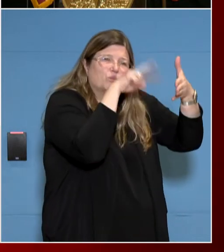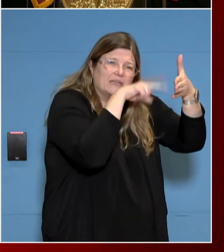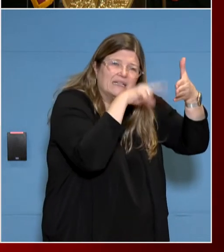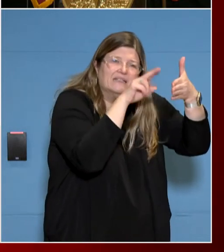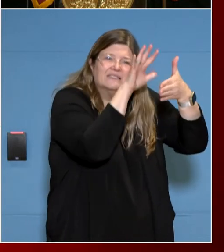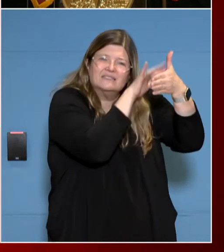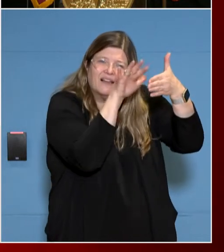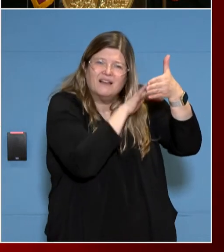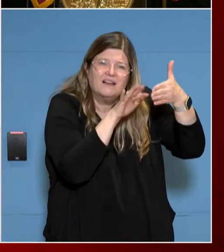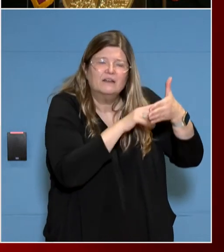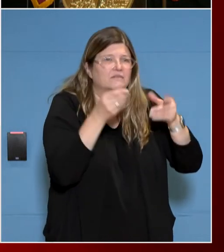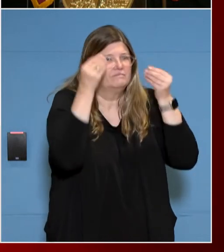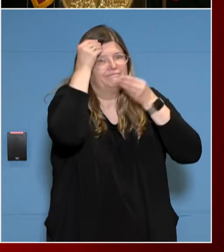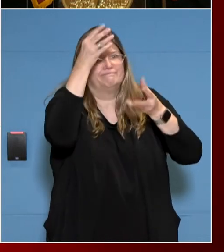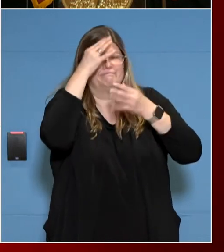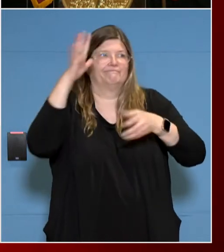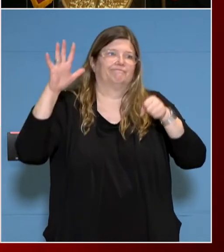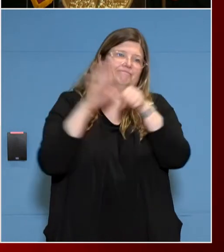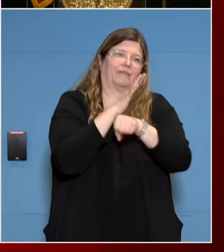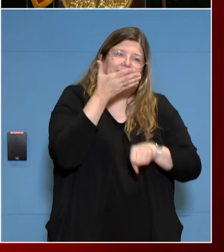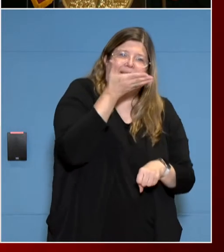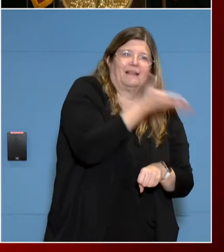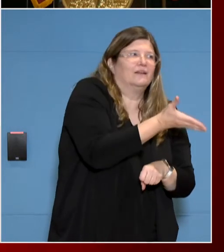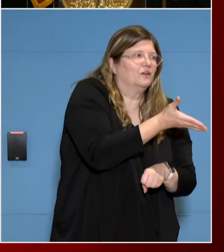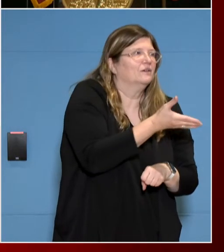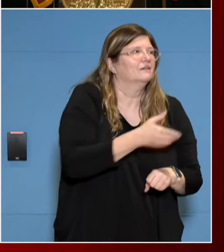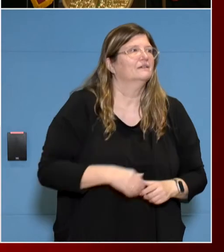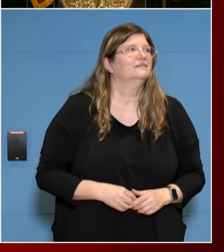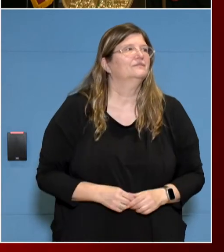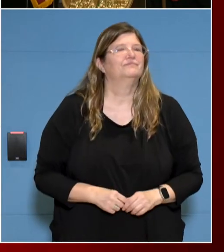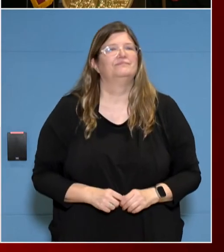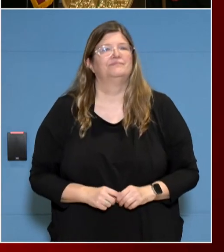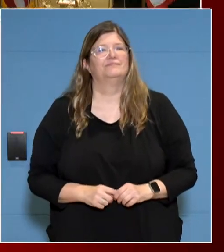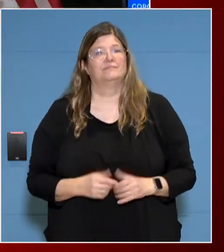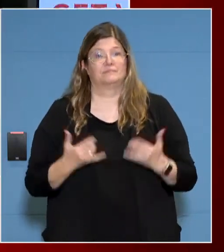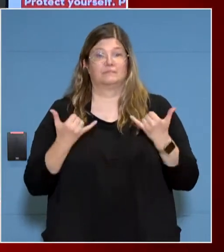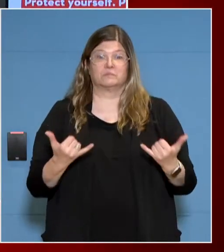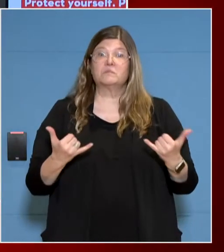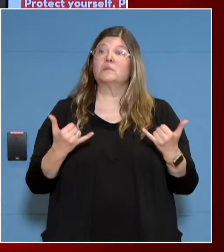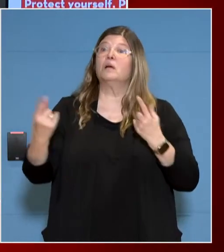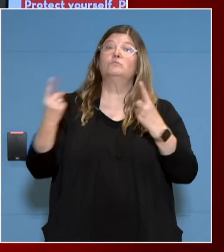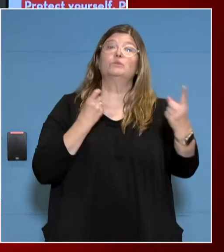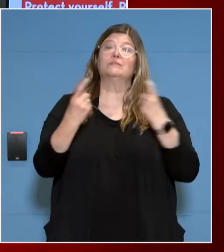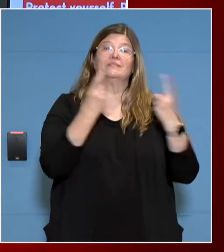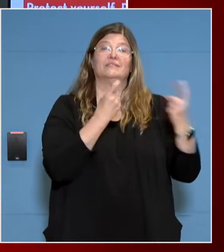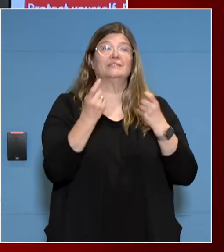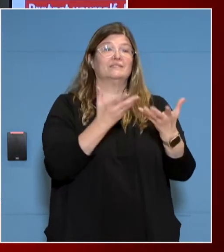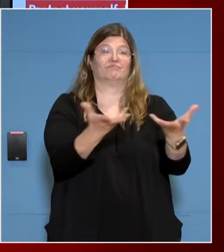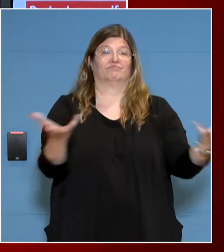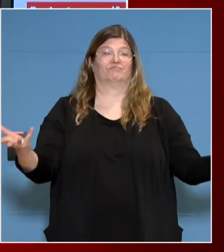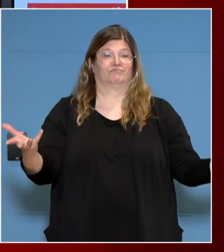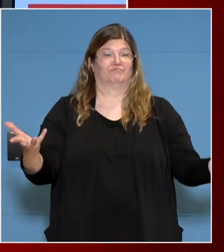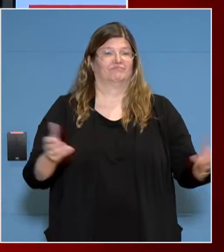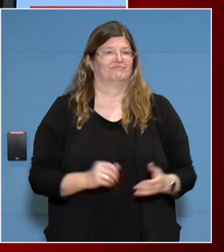get ready. All right, with that, we'll take a few questions. Any questions?